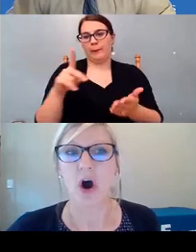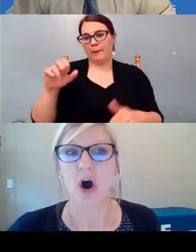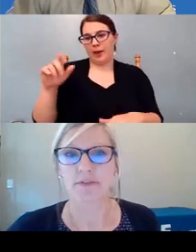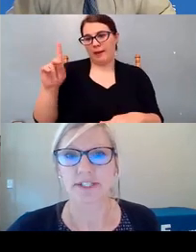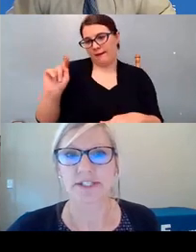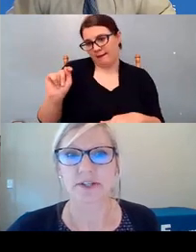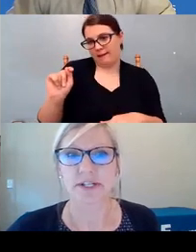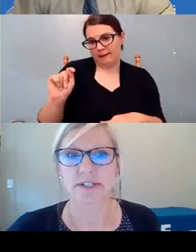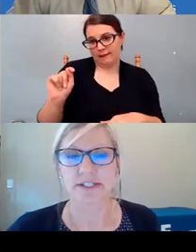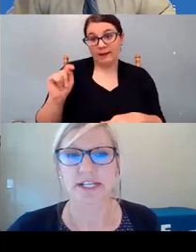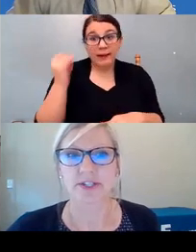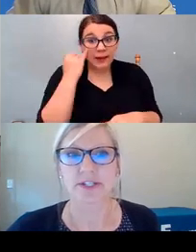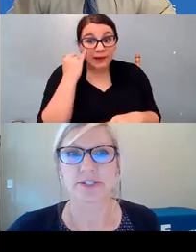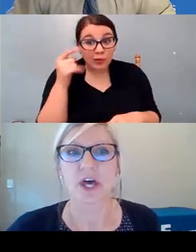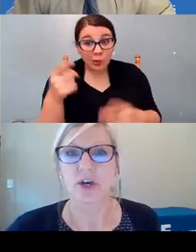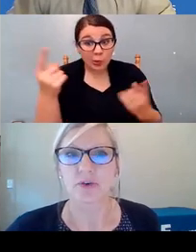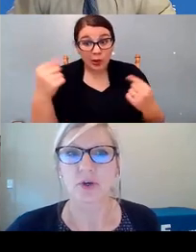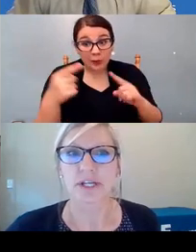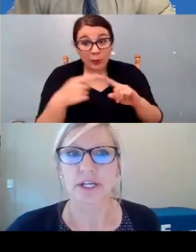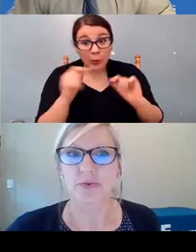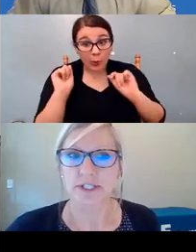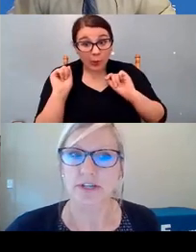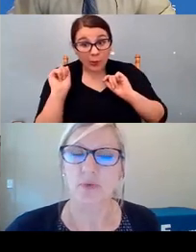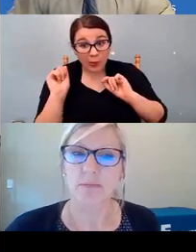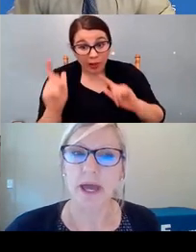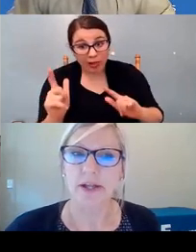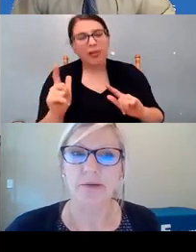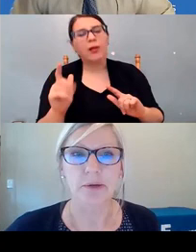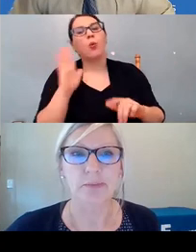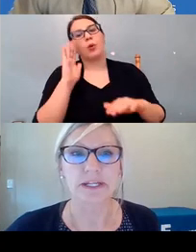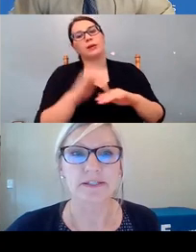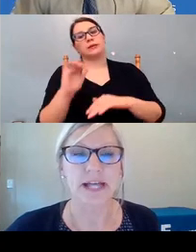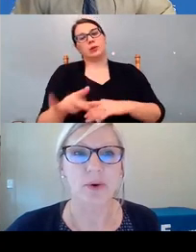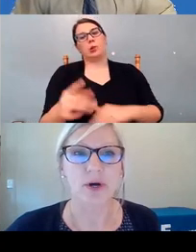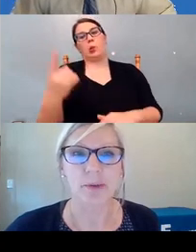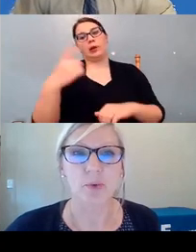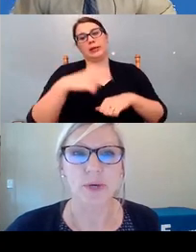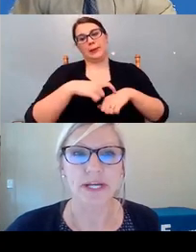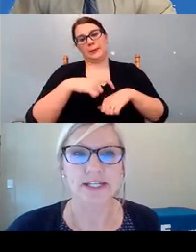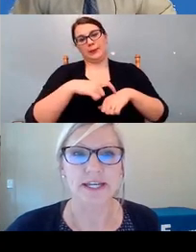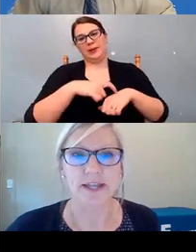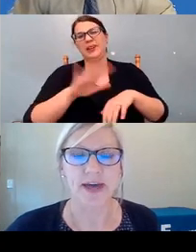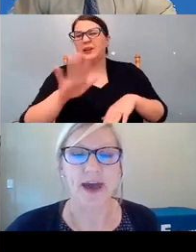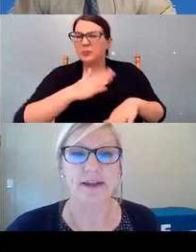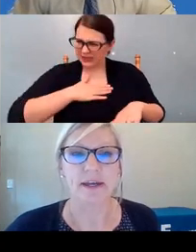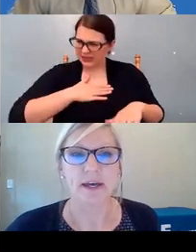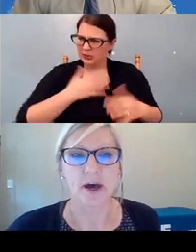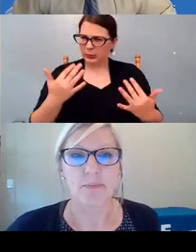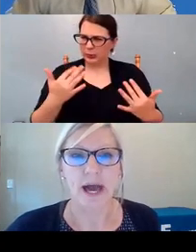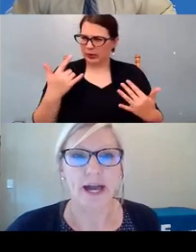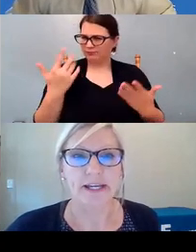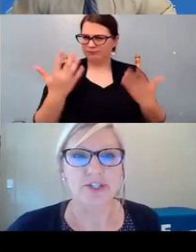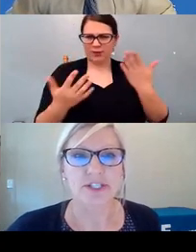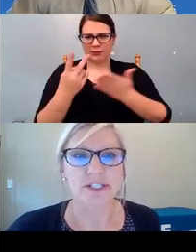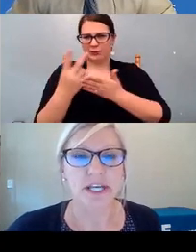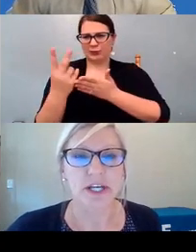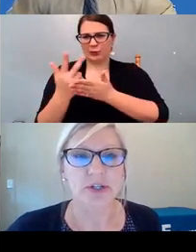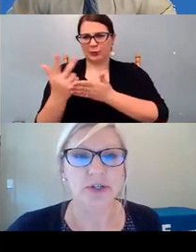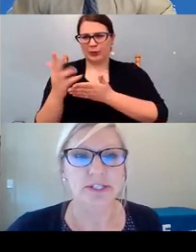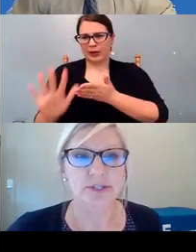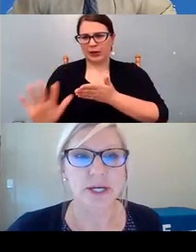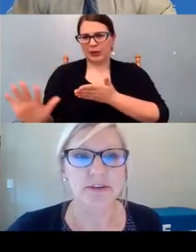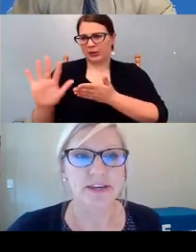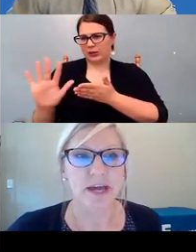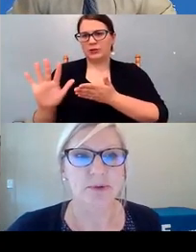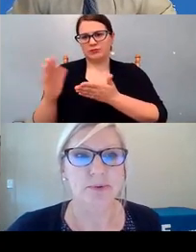attending all of the series, the sessions, you're only going to receive one mailing, but please allow a couple weeks to get that package. It's going to